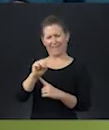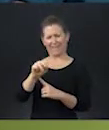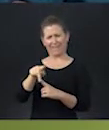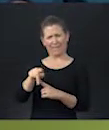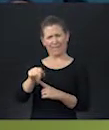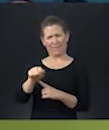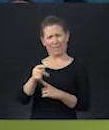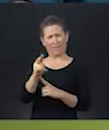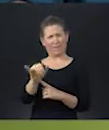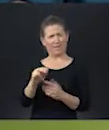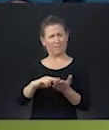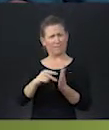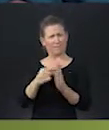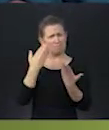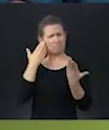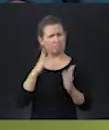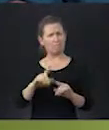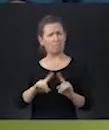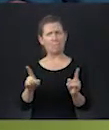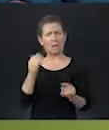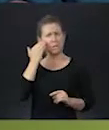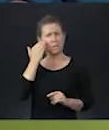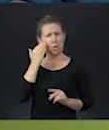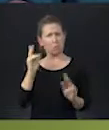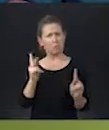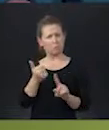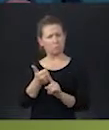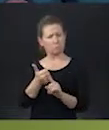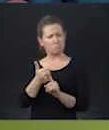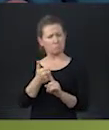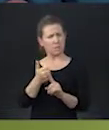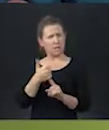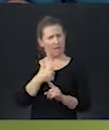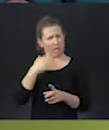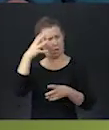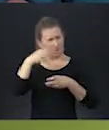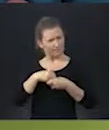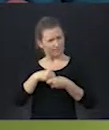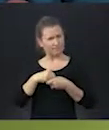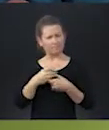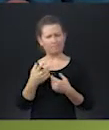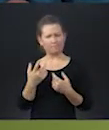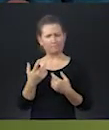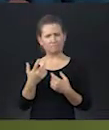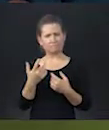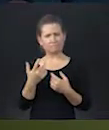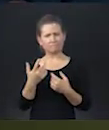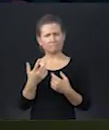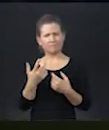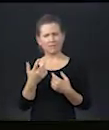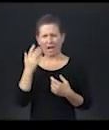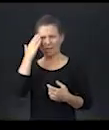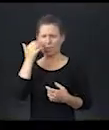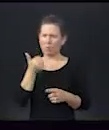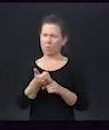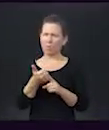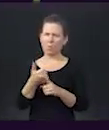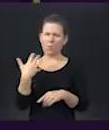but as I know that for people who are autistic, I would say I know they go through very hard times.